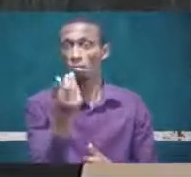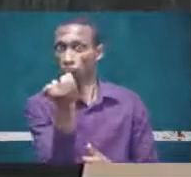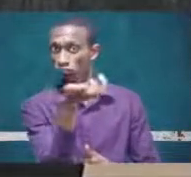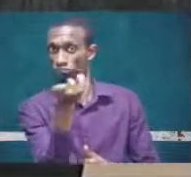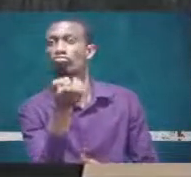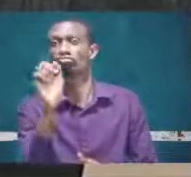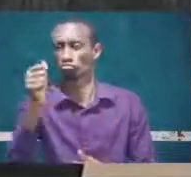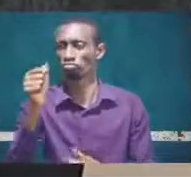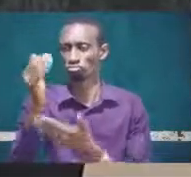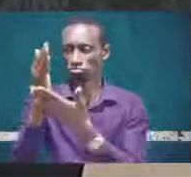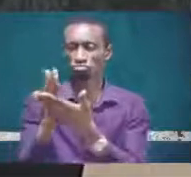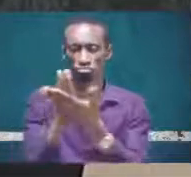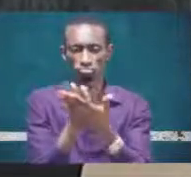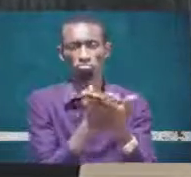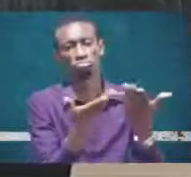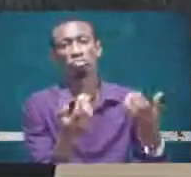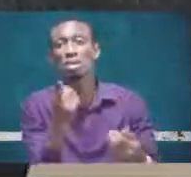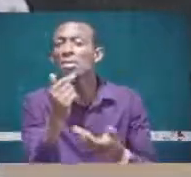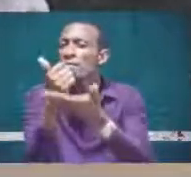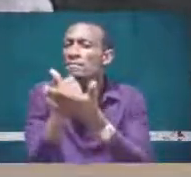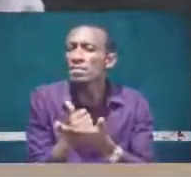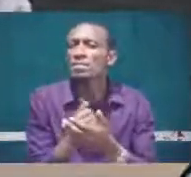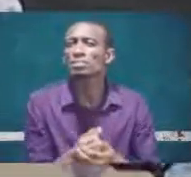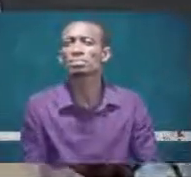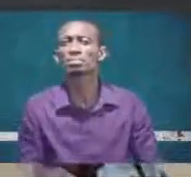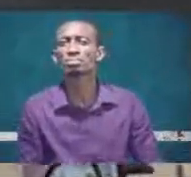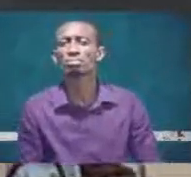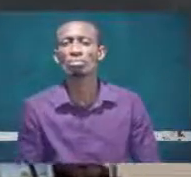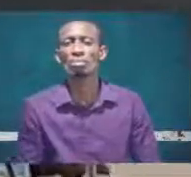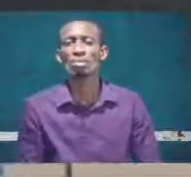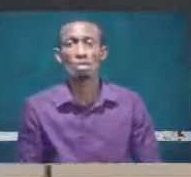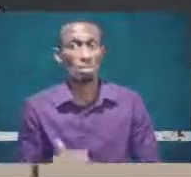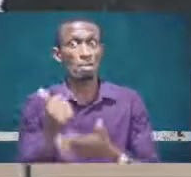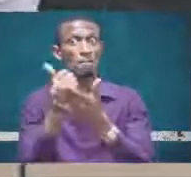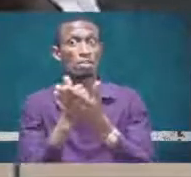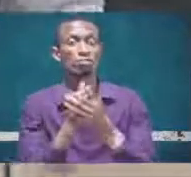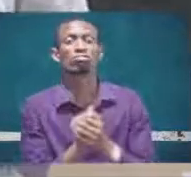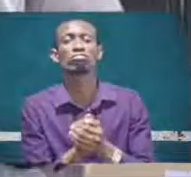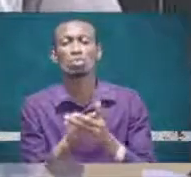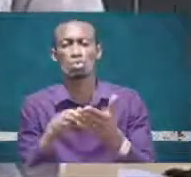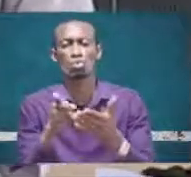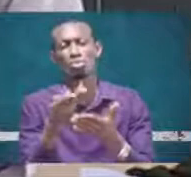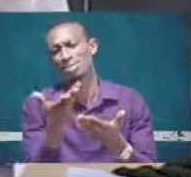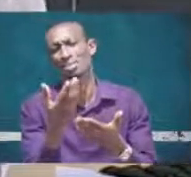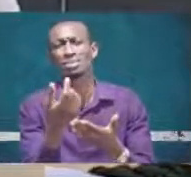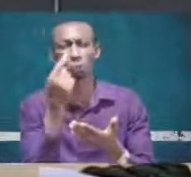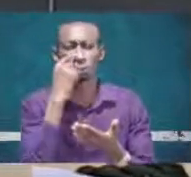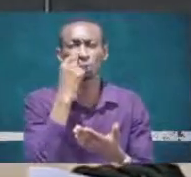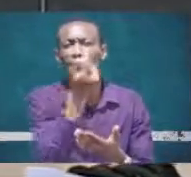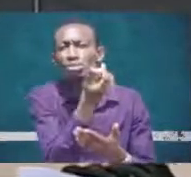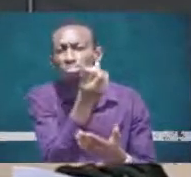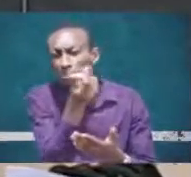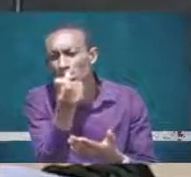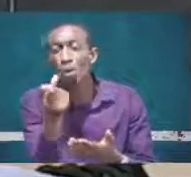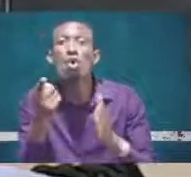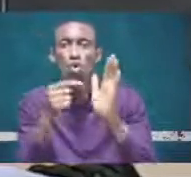also divided. And this helps this facilitates smaller transactions. For